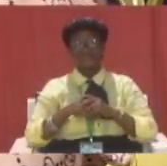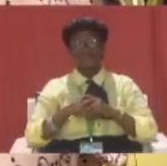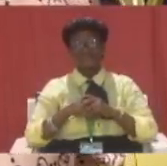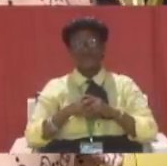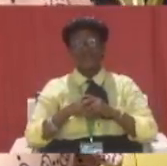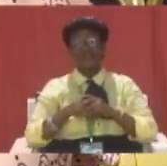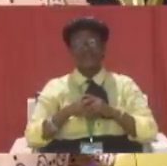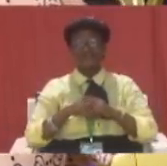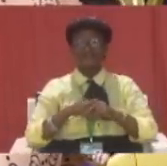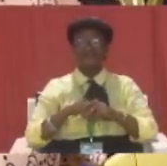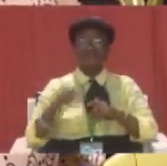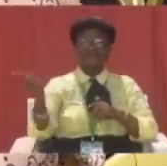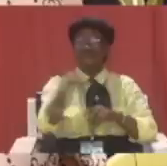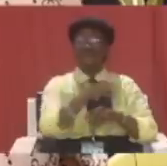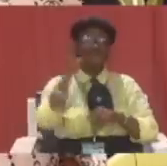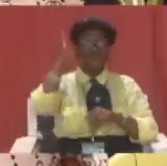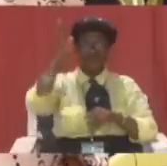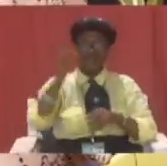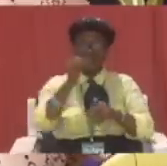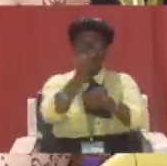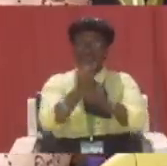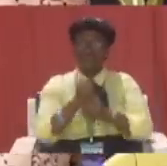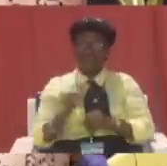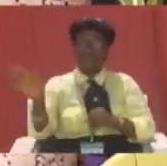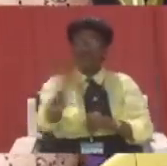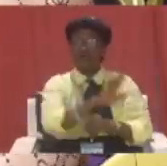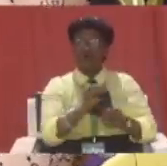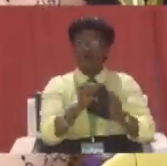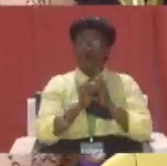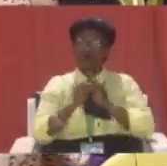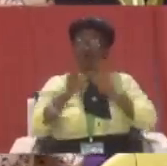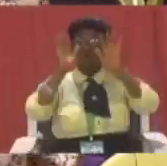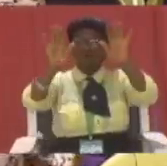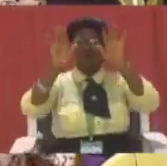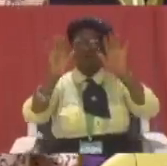You will receive your own wonder tonight.